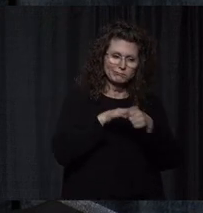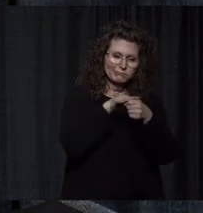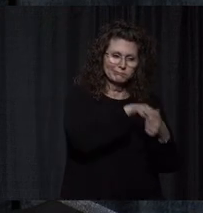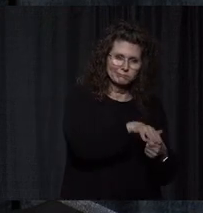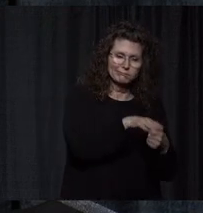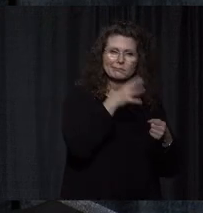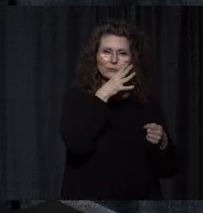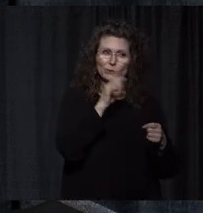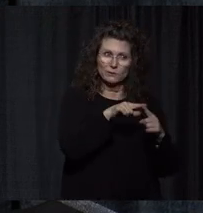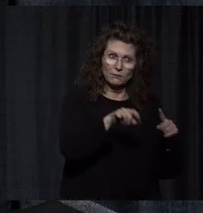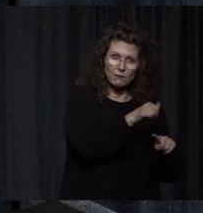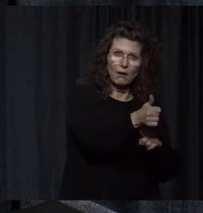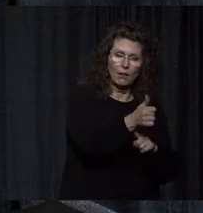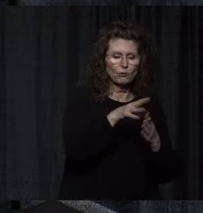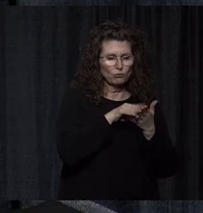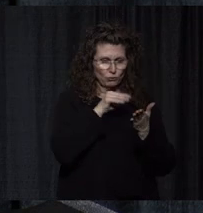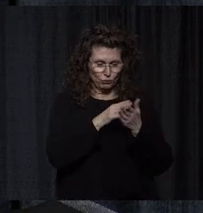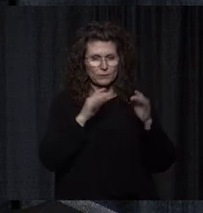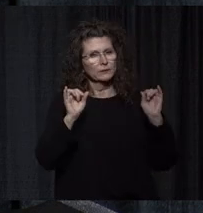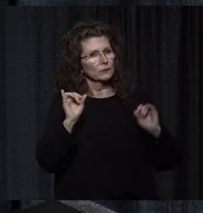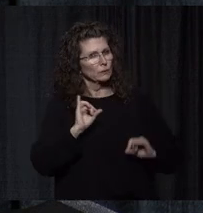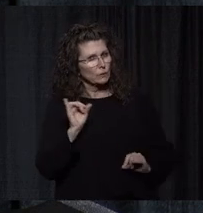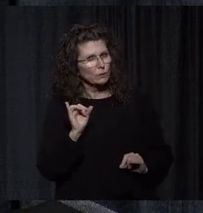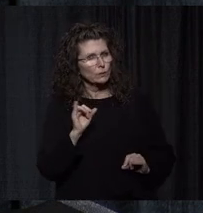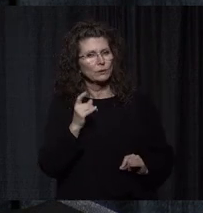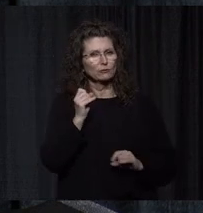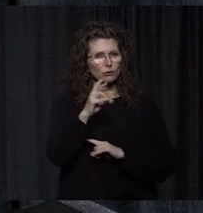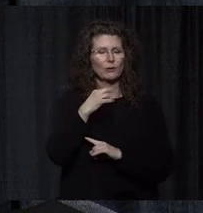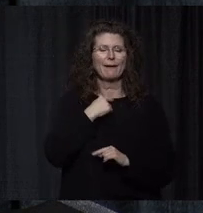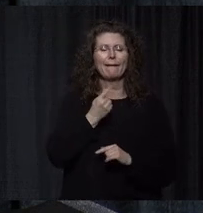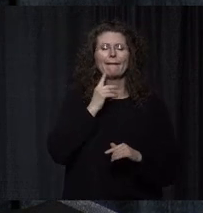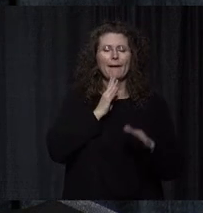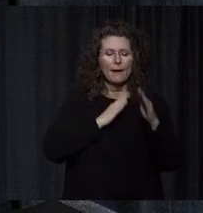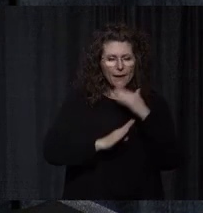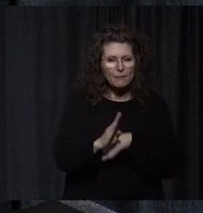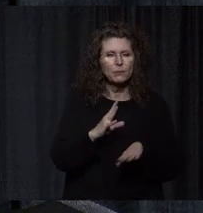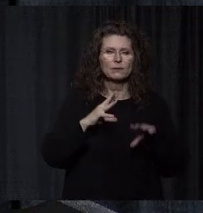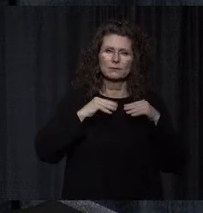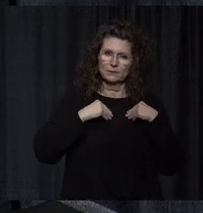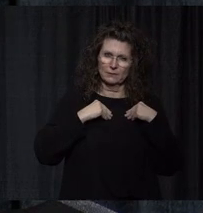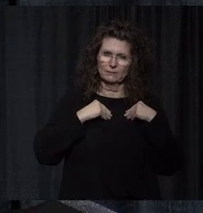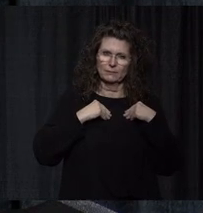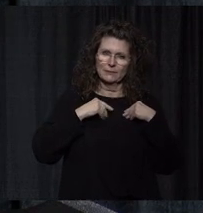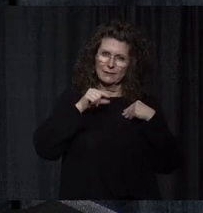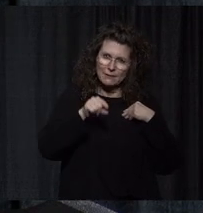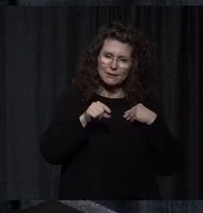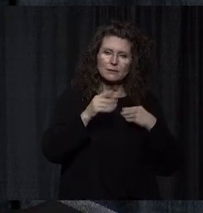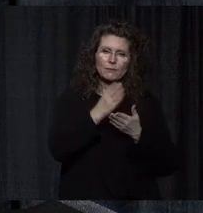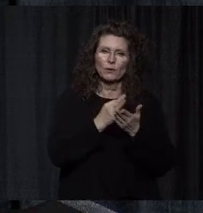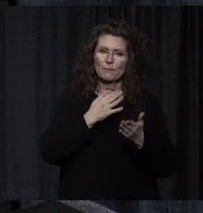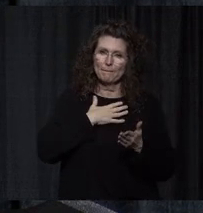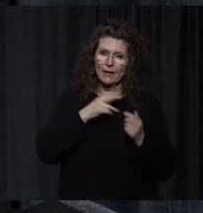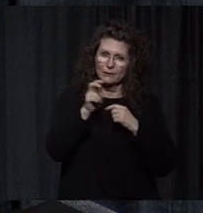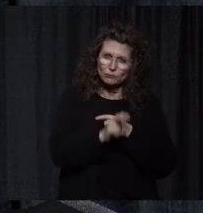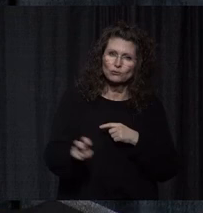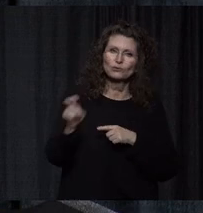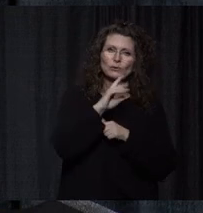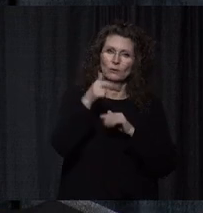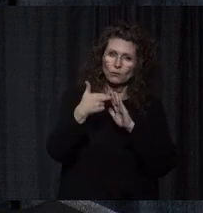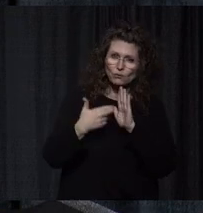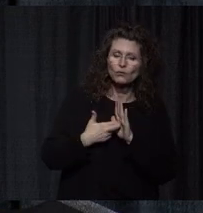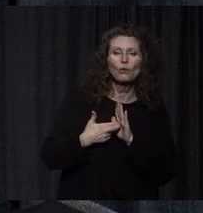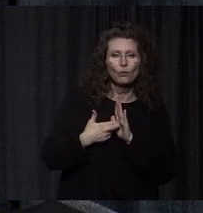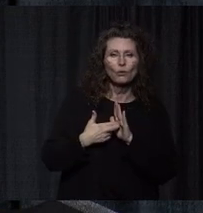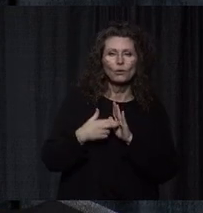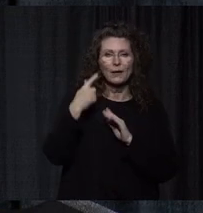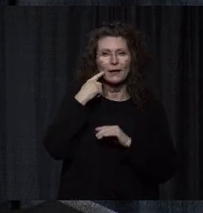women and diverse, gender diverse folks, and I humbly take this on as part of my own journey and role at the Kenya